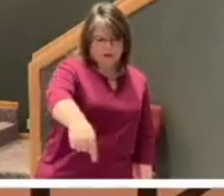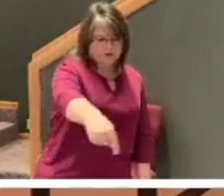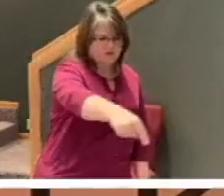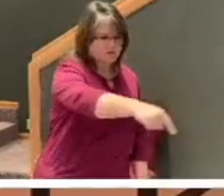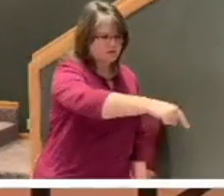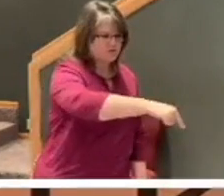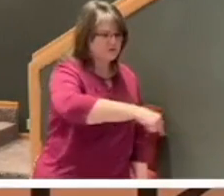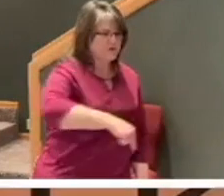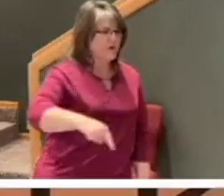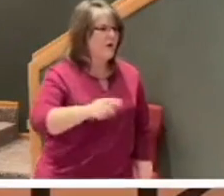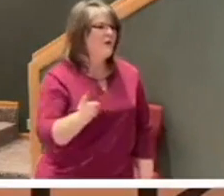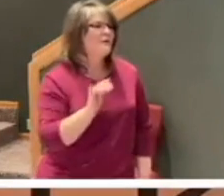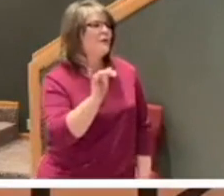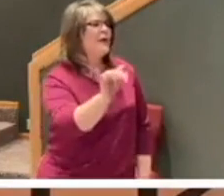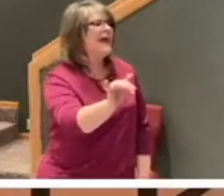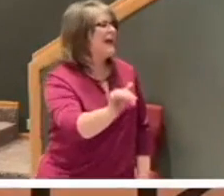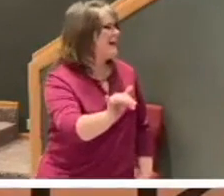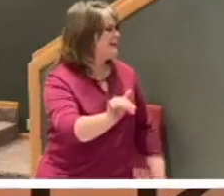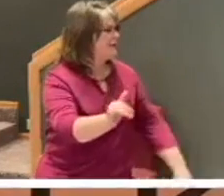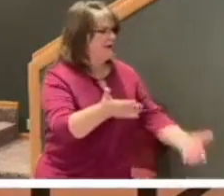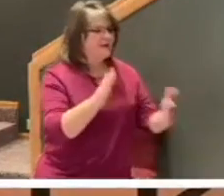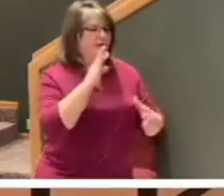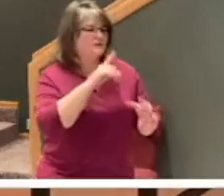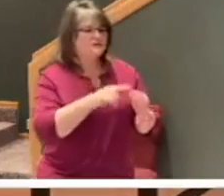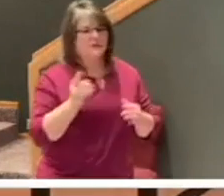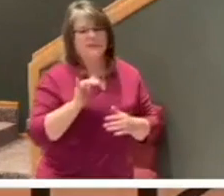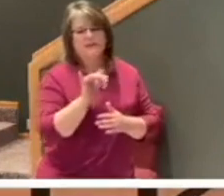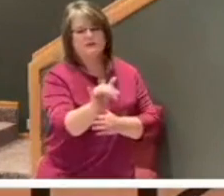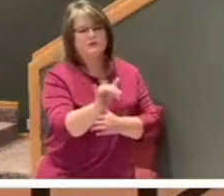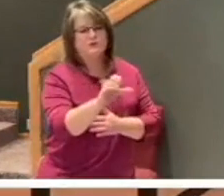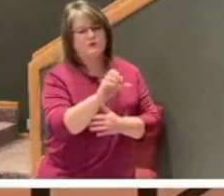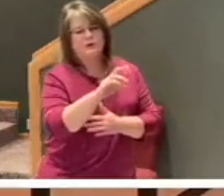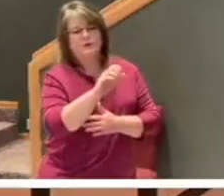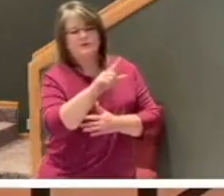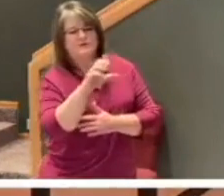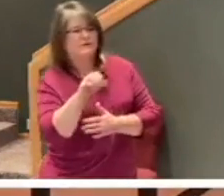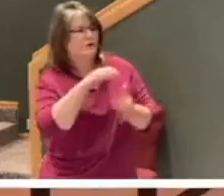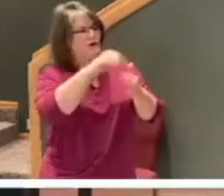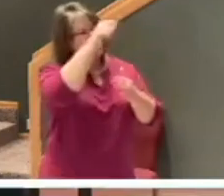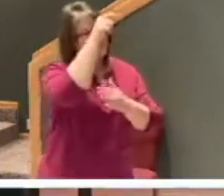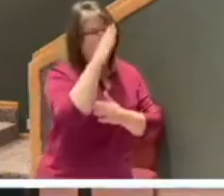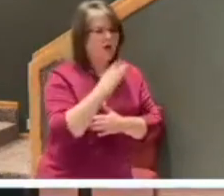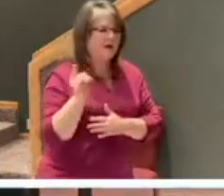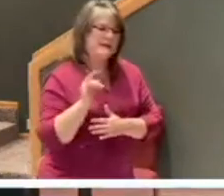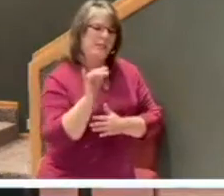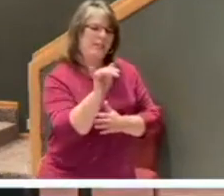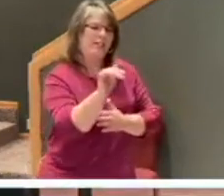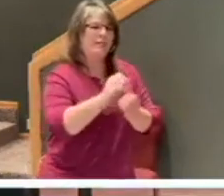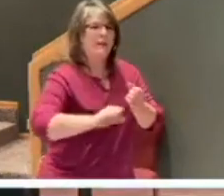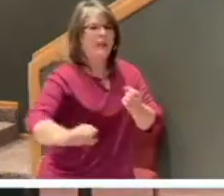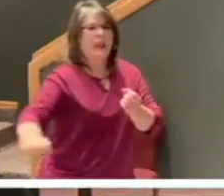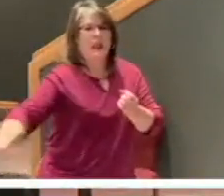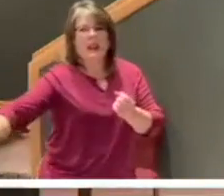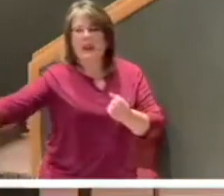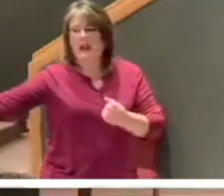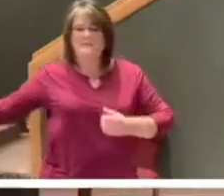goes on forever. It's eternal. Let's talk about the eternal circle of God and His infinite and blah, blah, blah, blah, blah, blah,